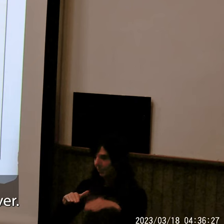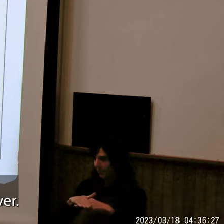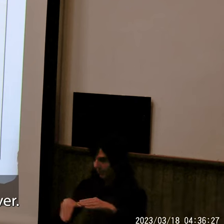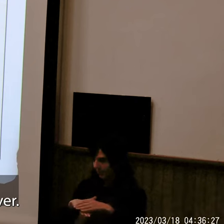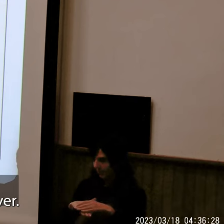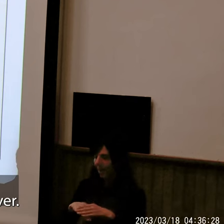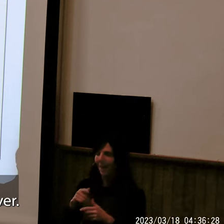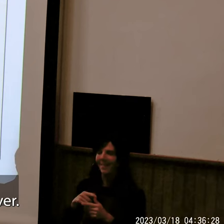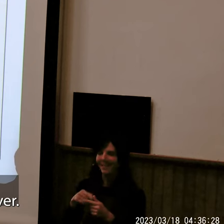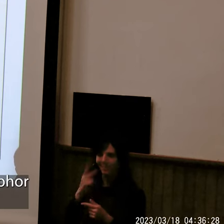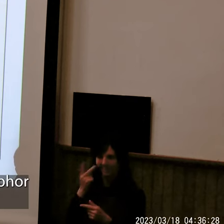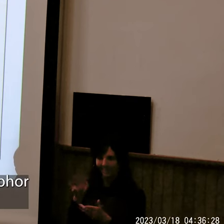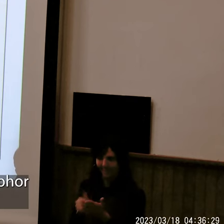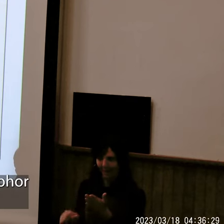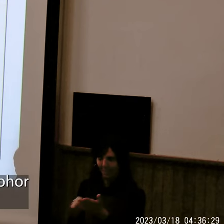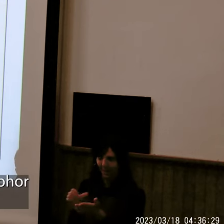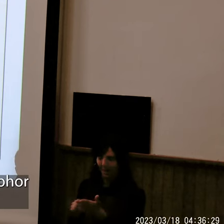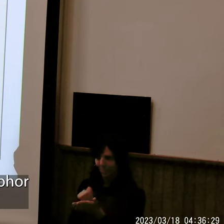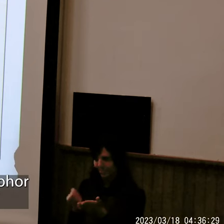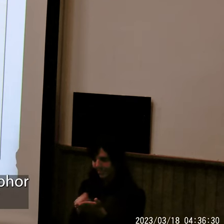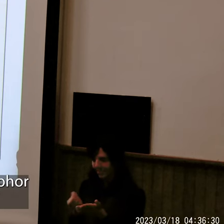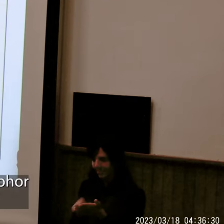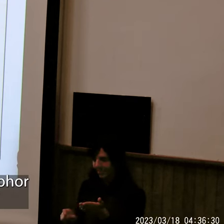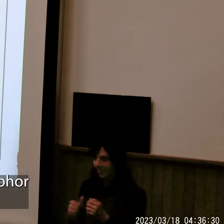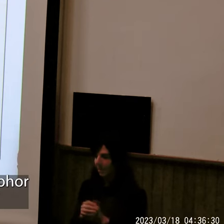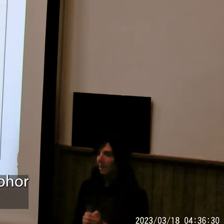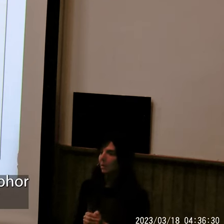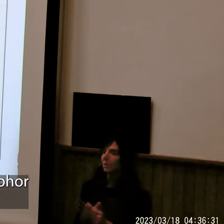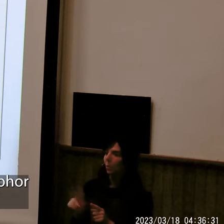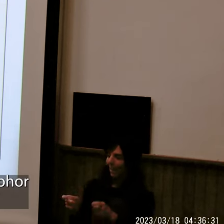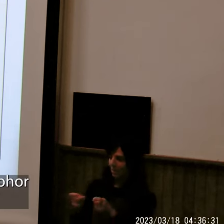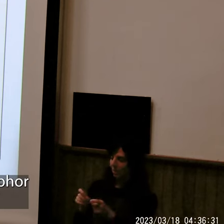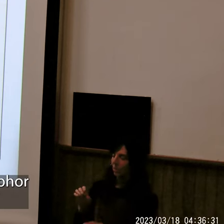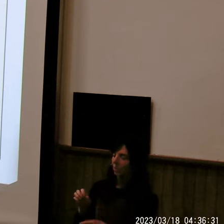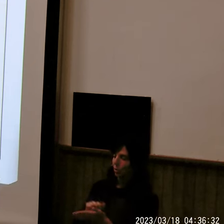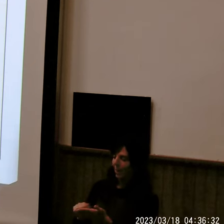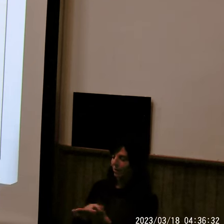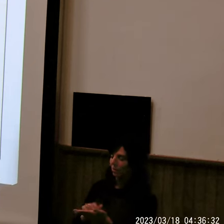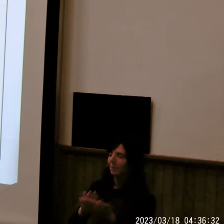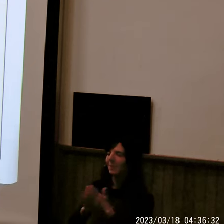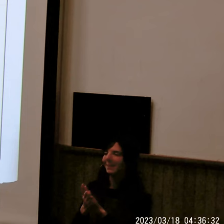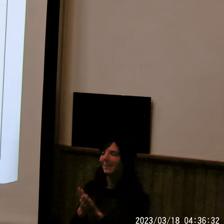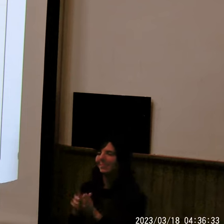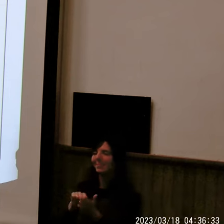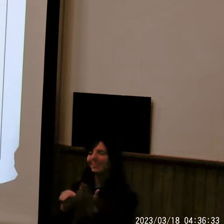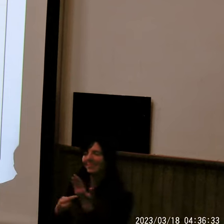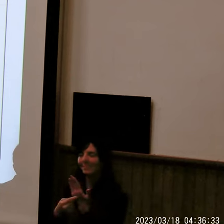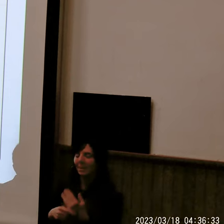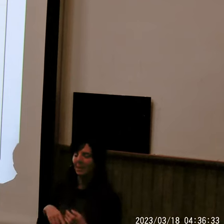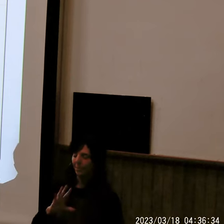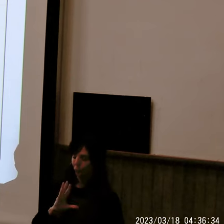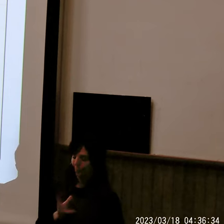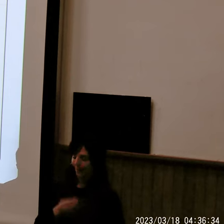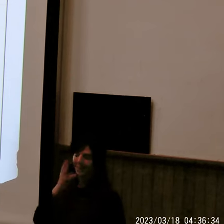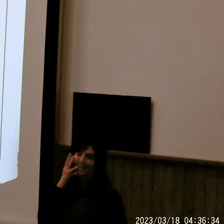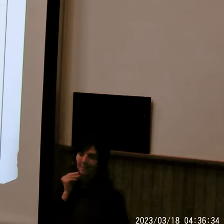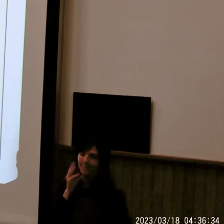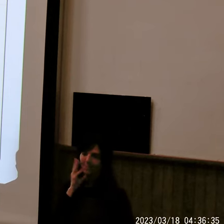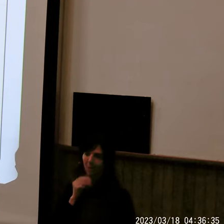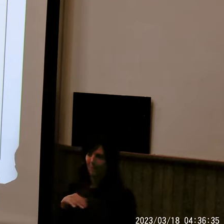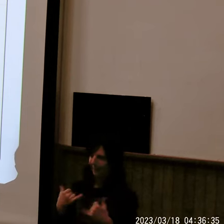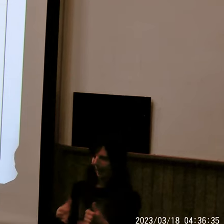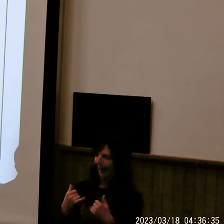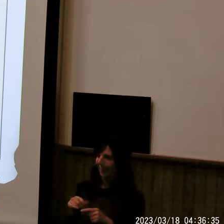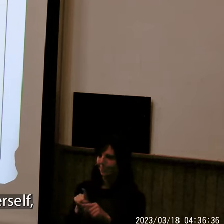and over. Here, erasure too becomes a metaphor for trans experience, one that unfolds through play. To